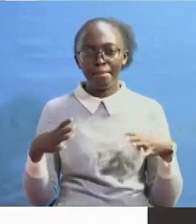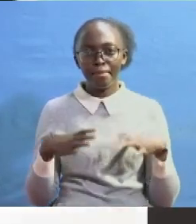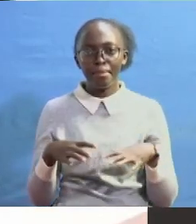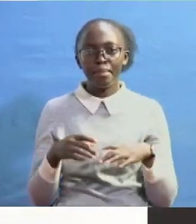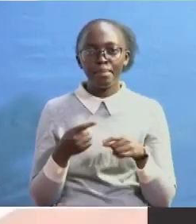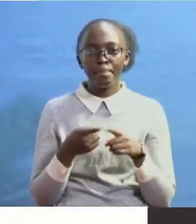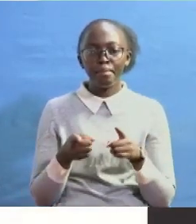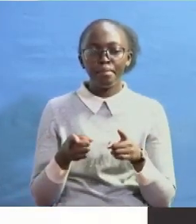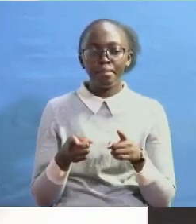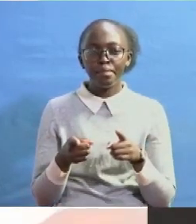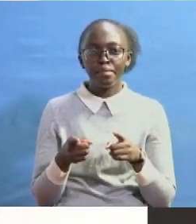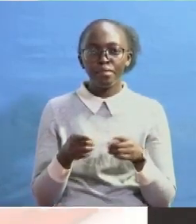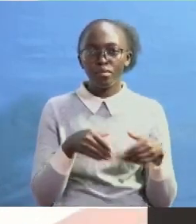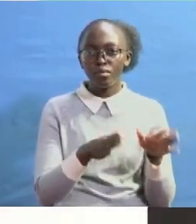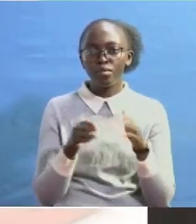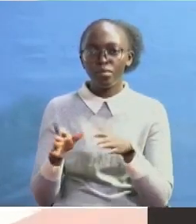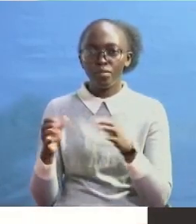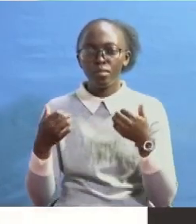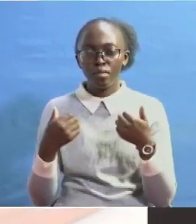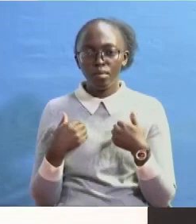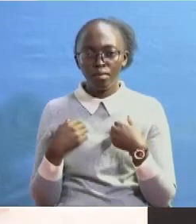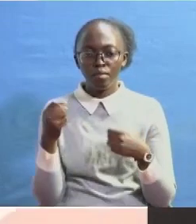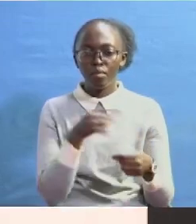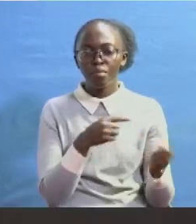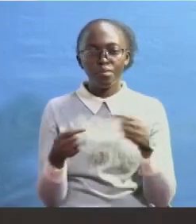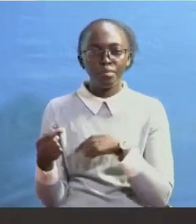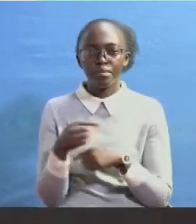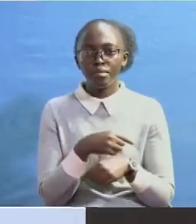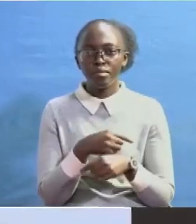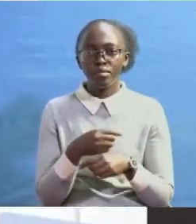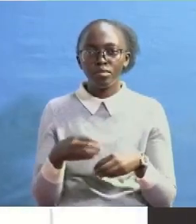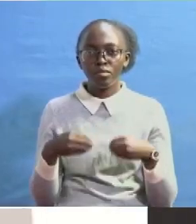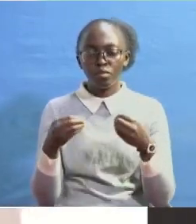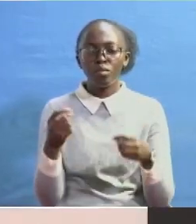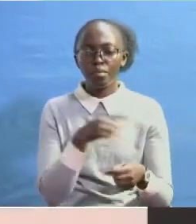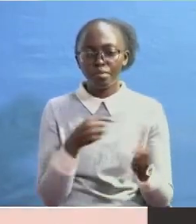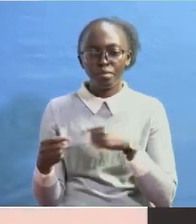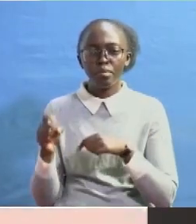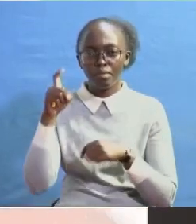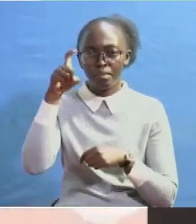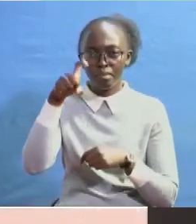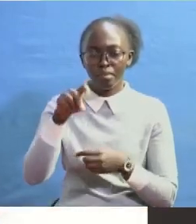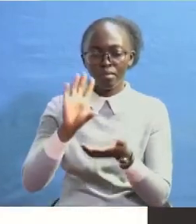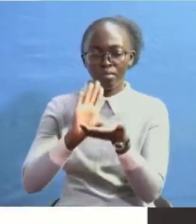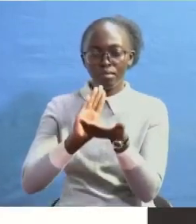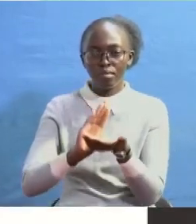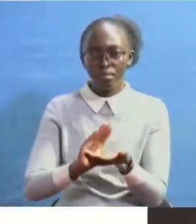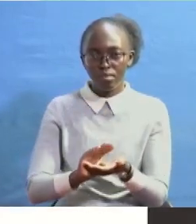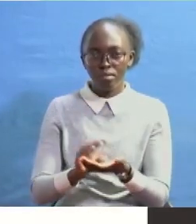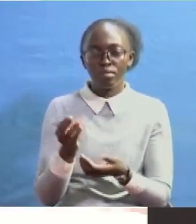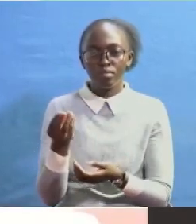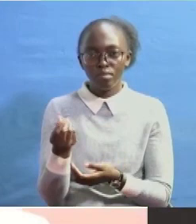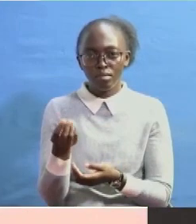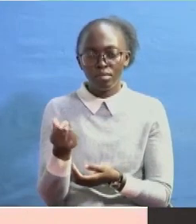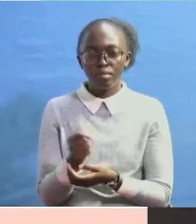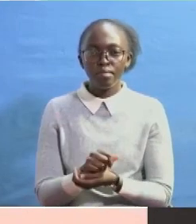of inviting competition. Competition is what will bring prices down. So as regulators, are we